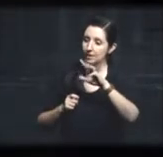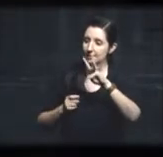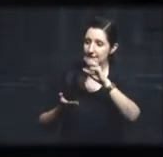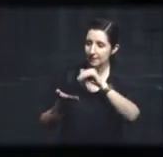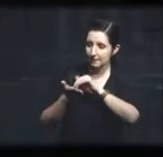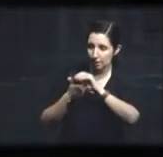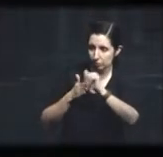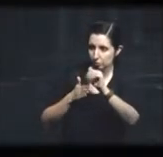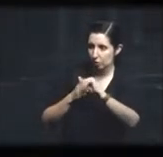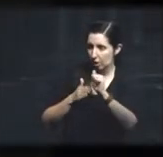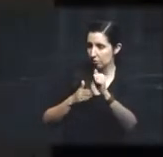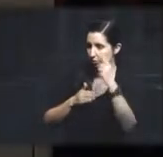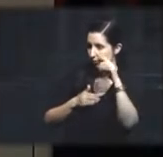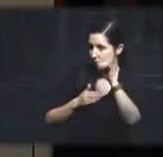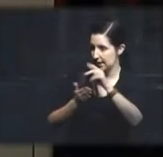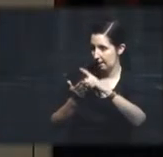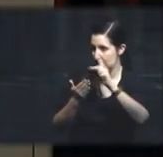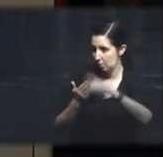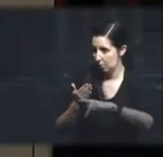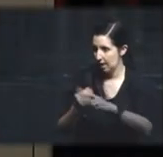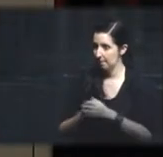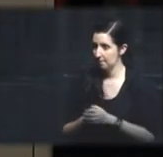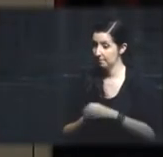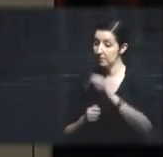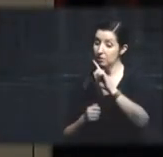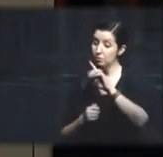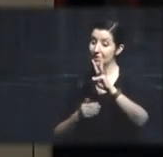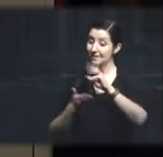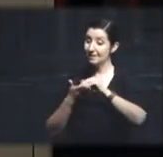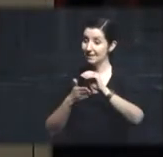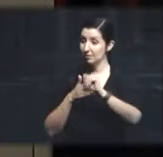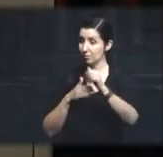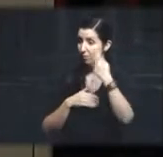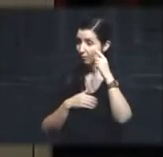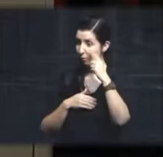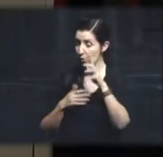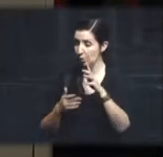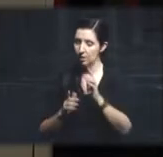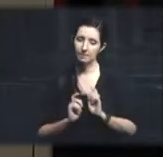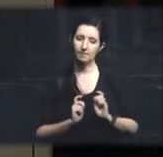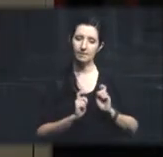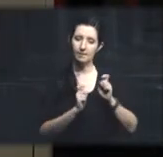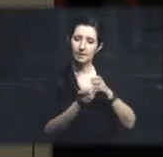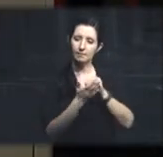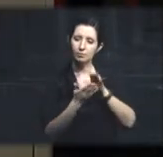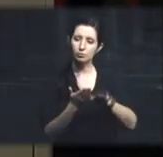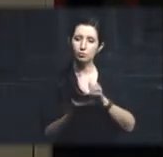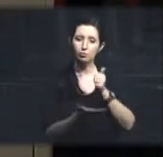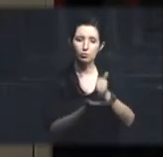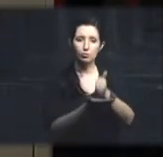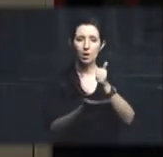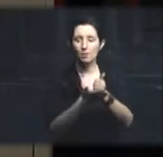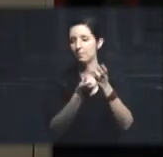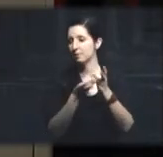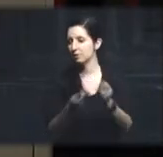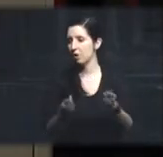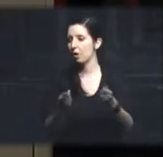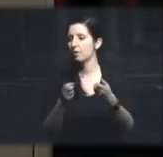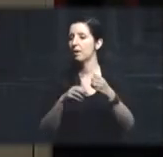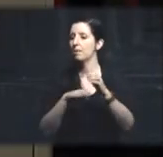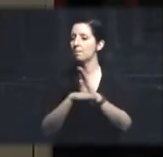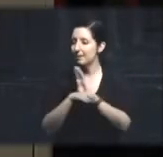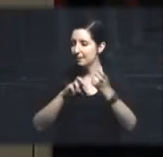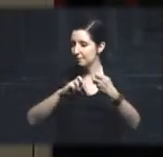$26,000 will be used to pay students who will be in the quad program to help solve problems for a business in our community. So there'll be